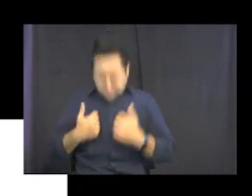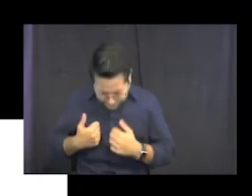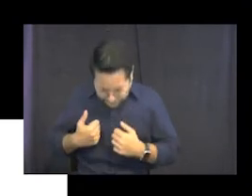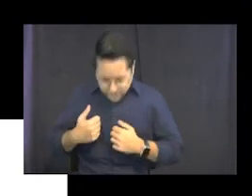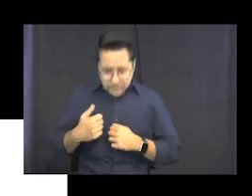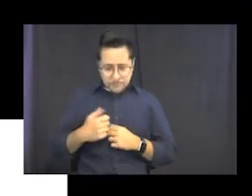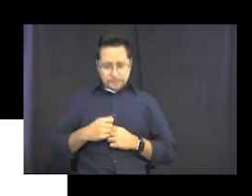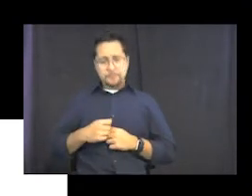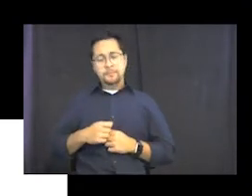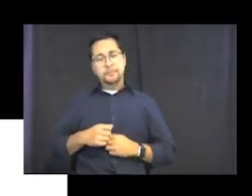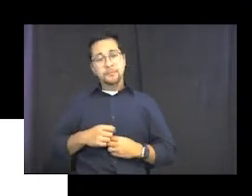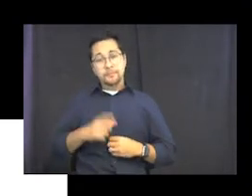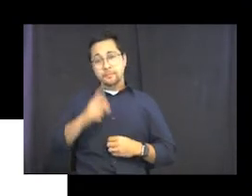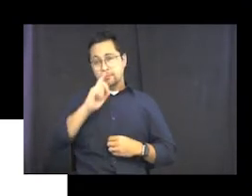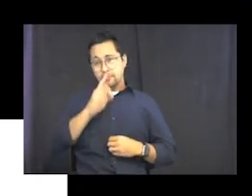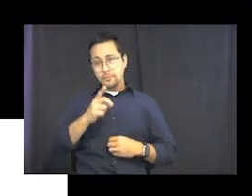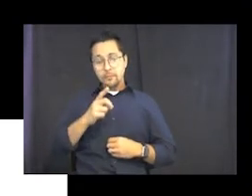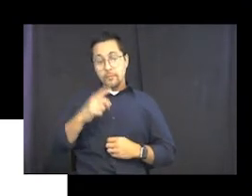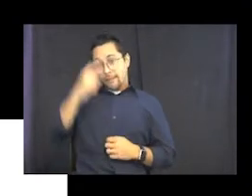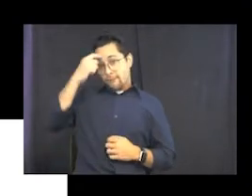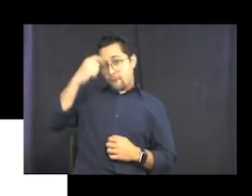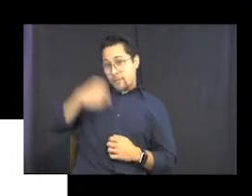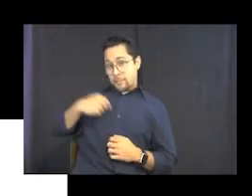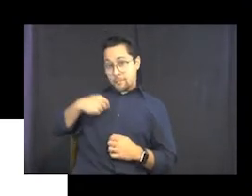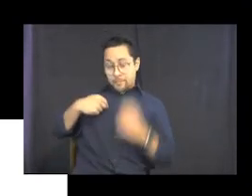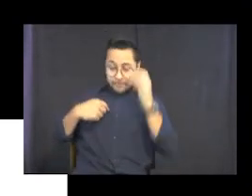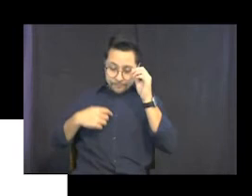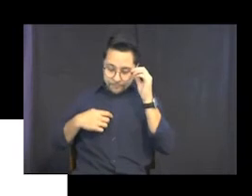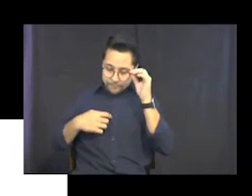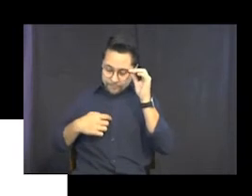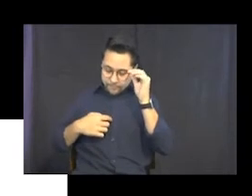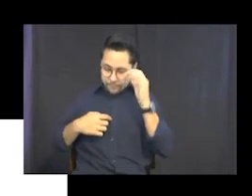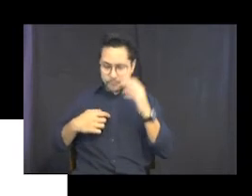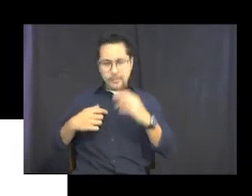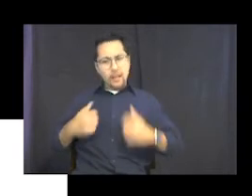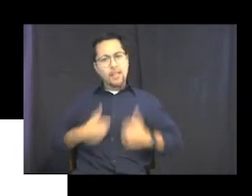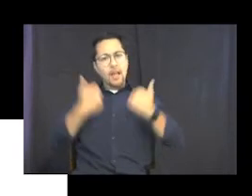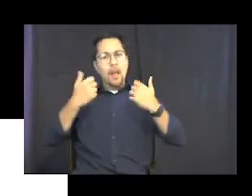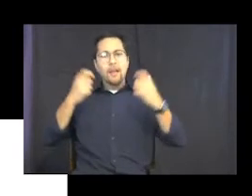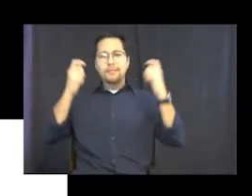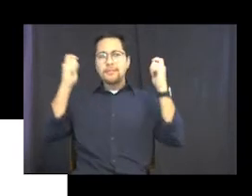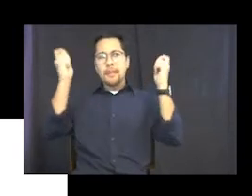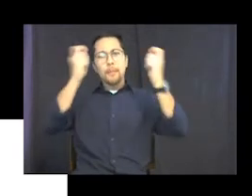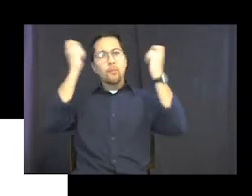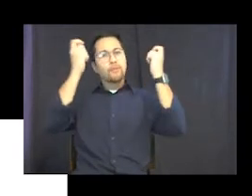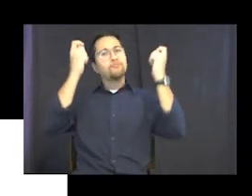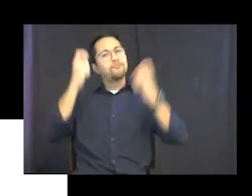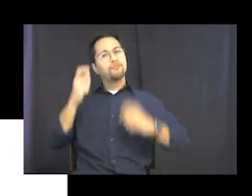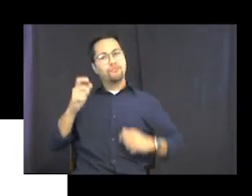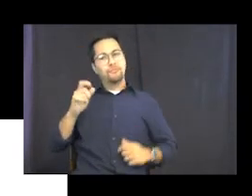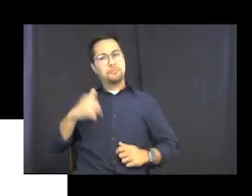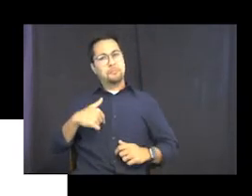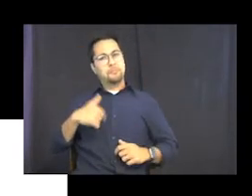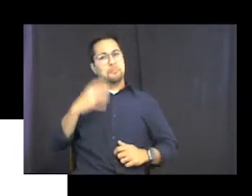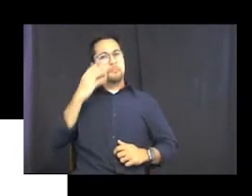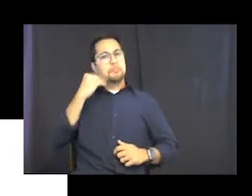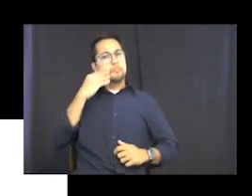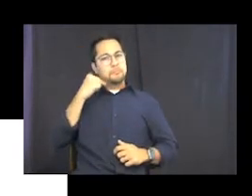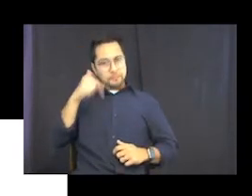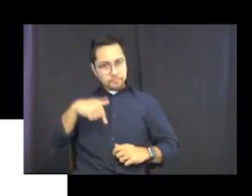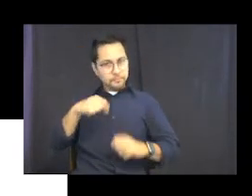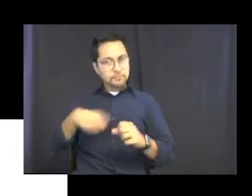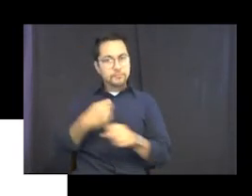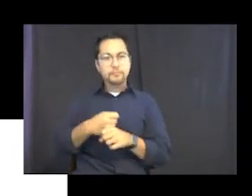pandemic, pretty much for me, the life celebrations that I've had this